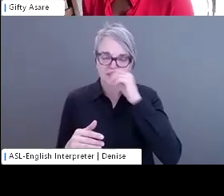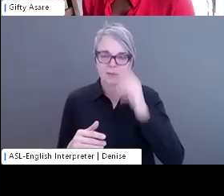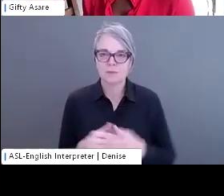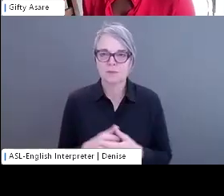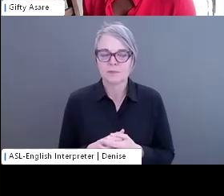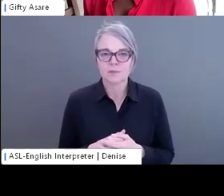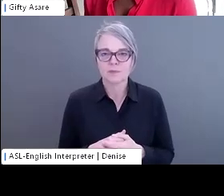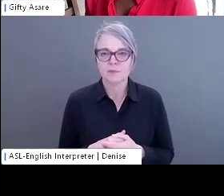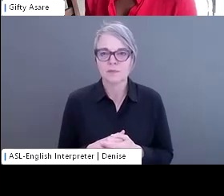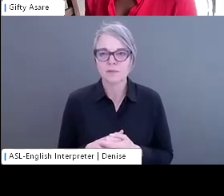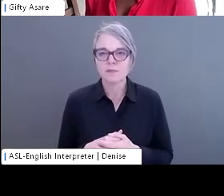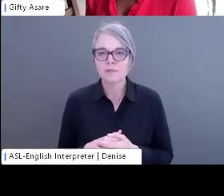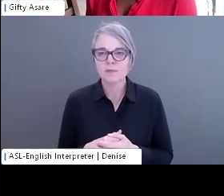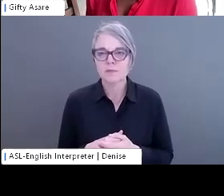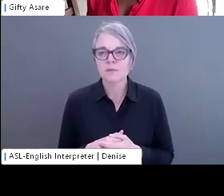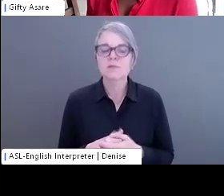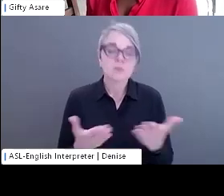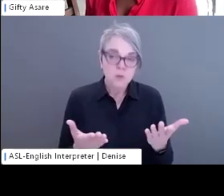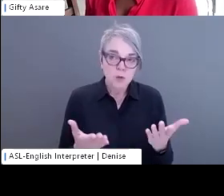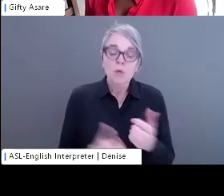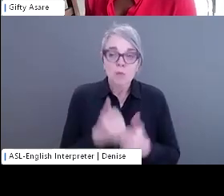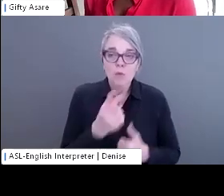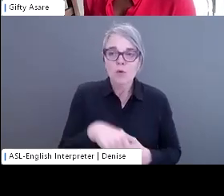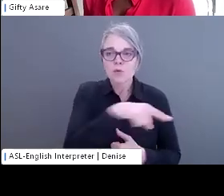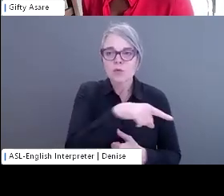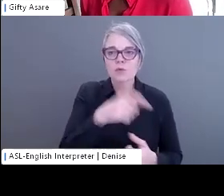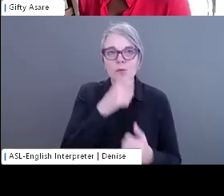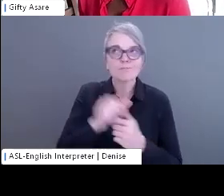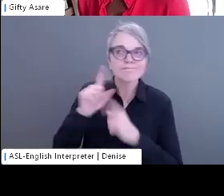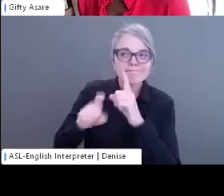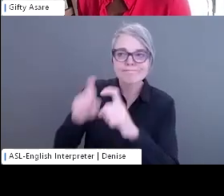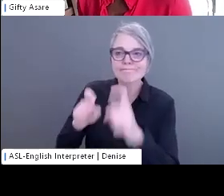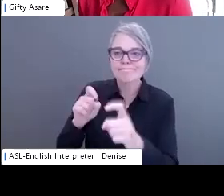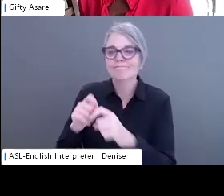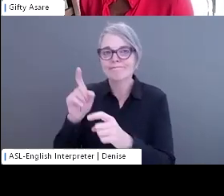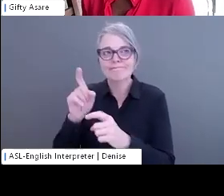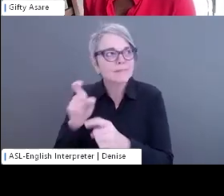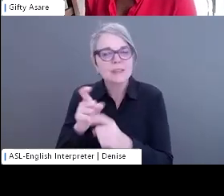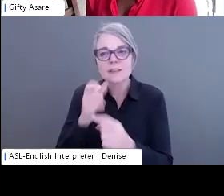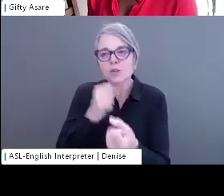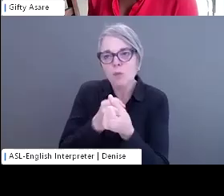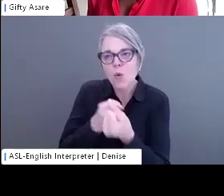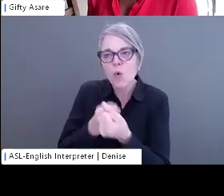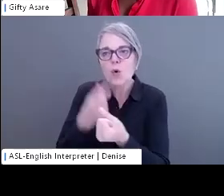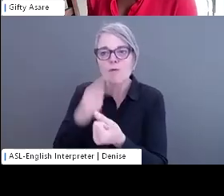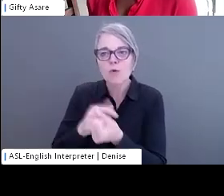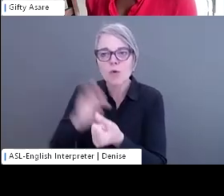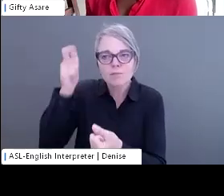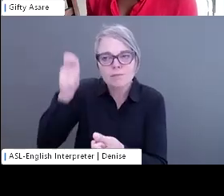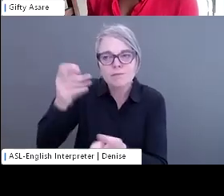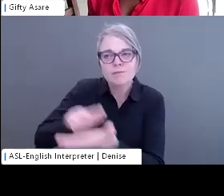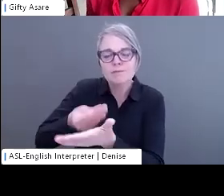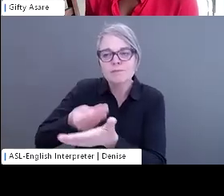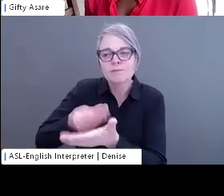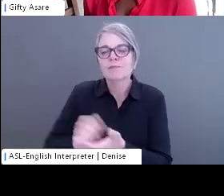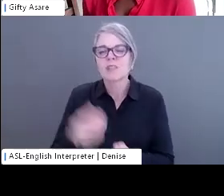were inquiring and advocating for themselves in terms of financial assistance. And so 68% were receiving